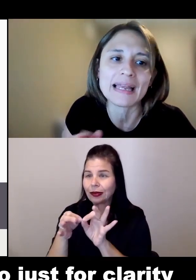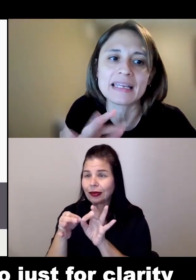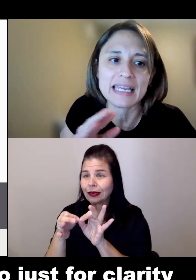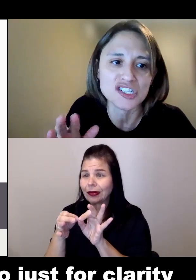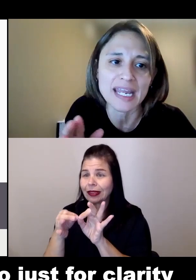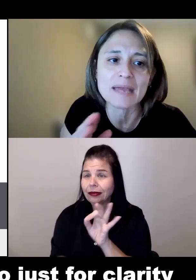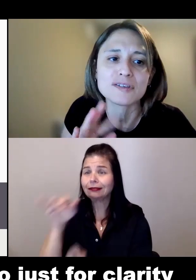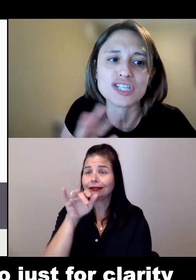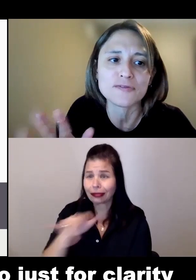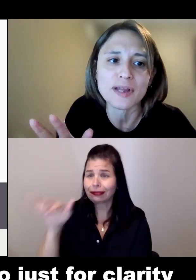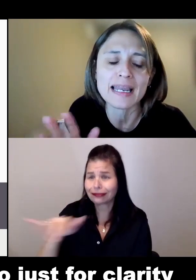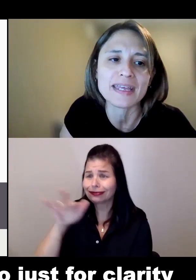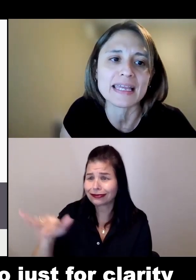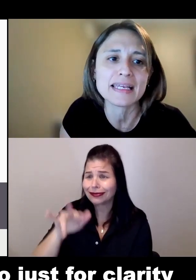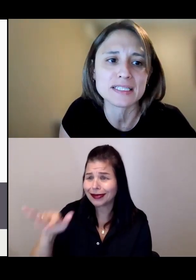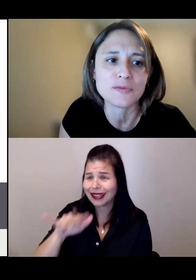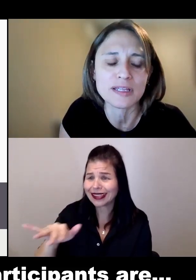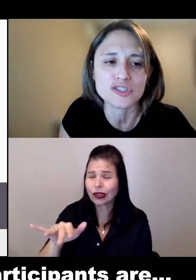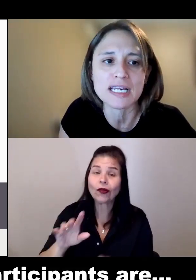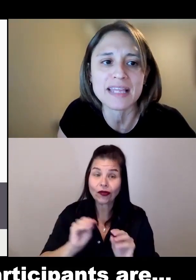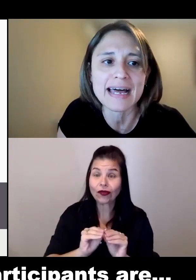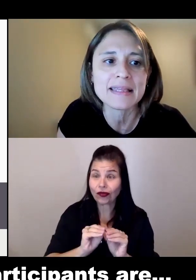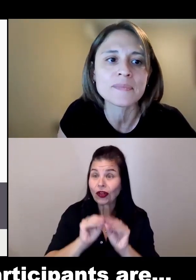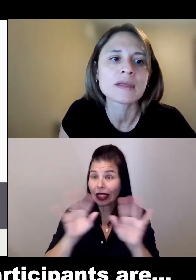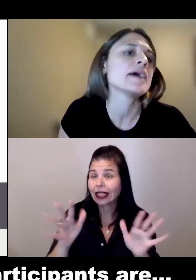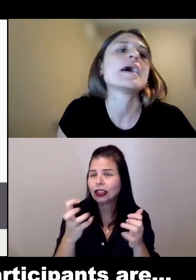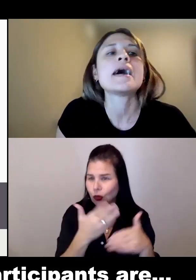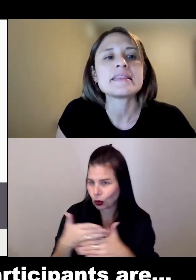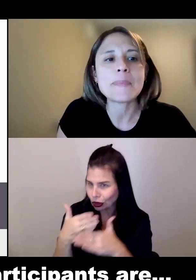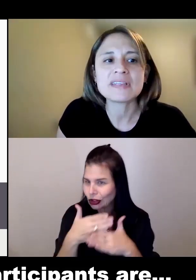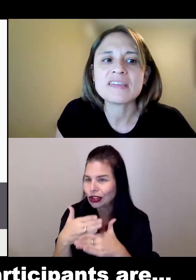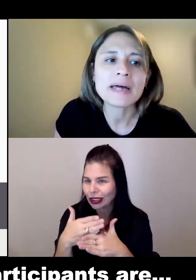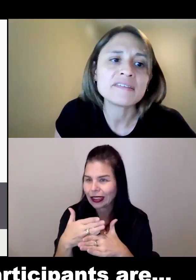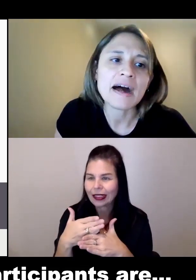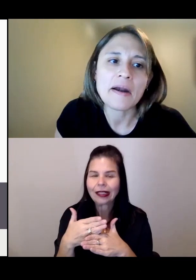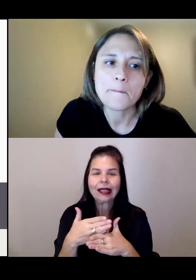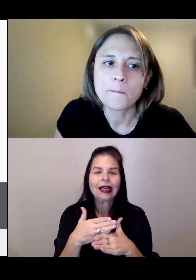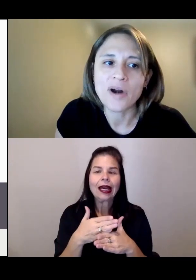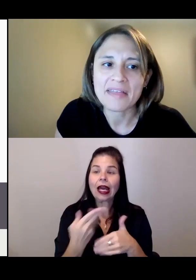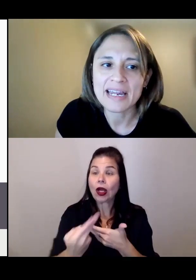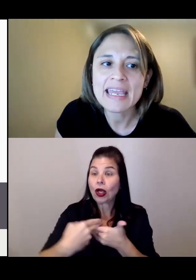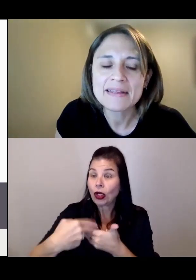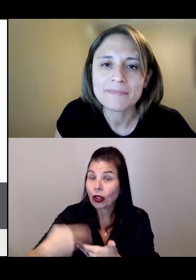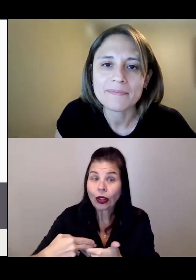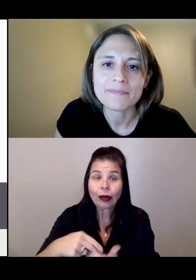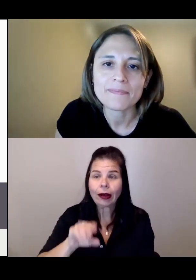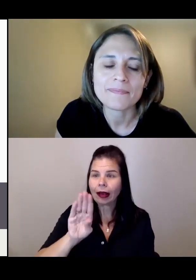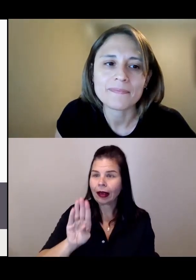finger spelling each name. So just for clarity, just wanted to share that. The participants are